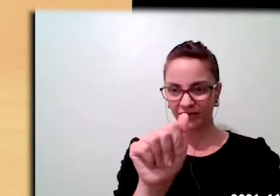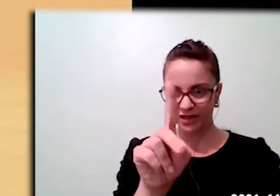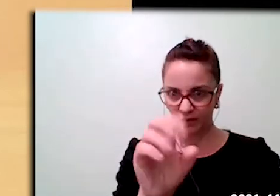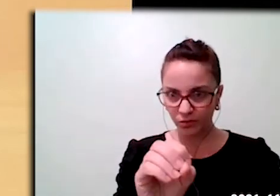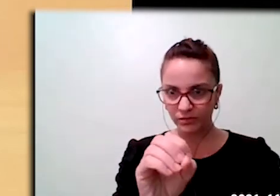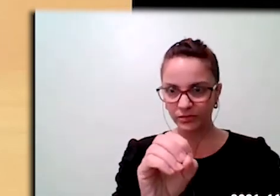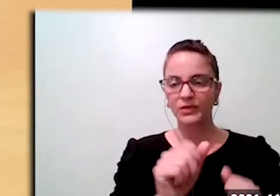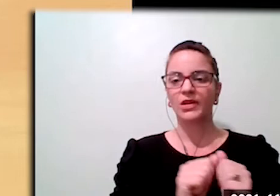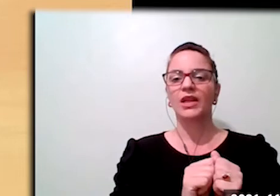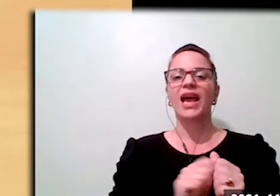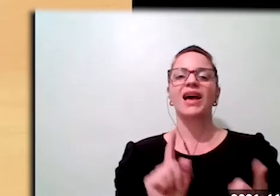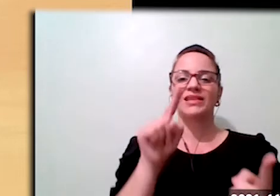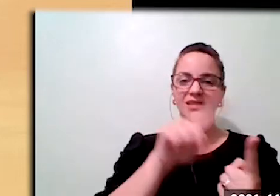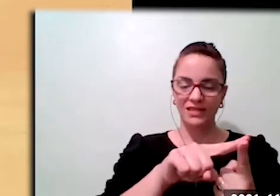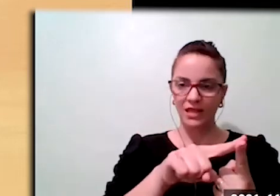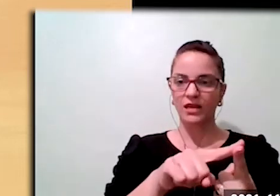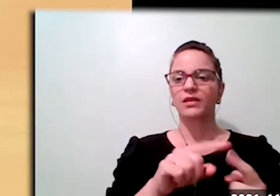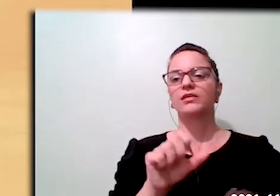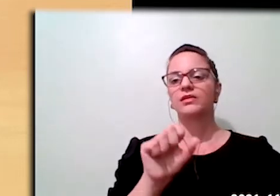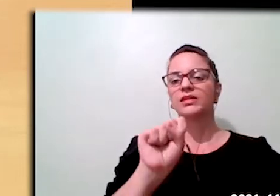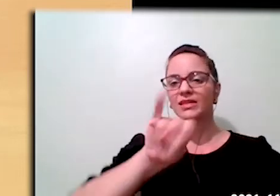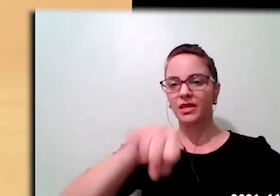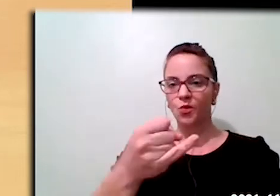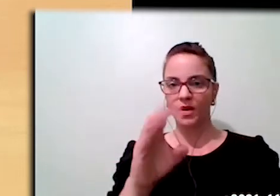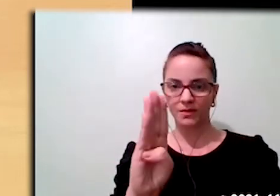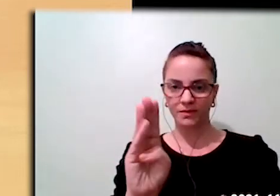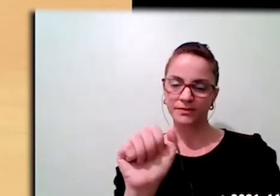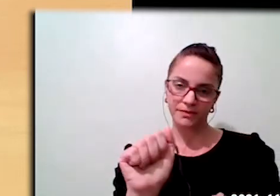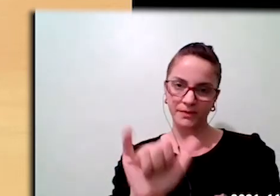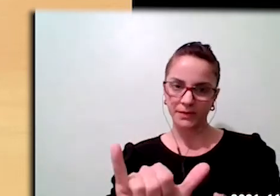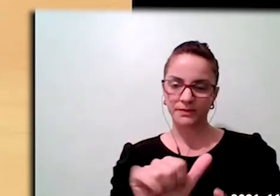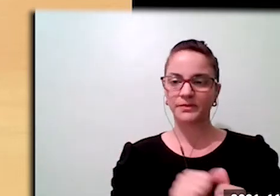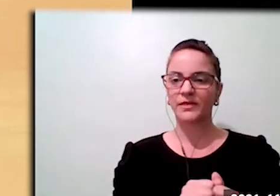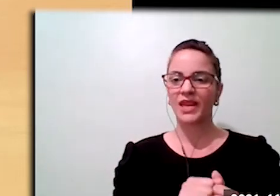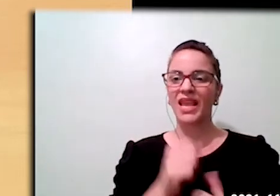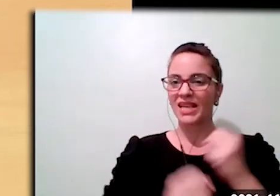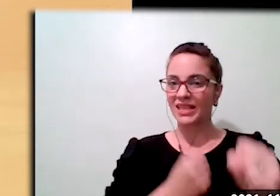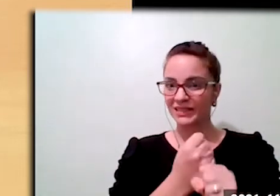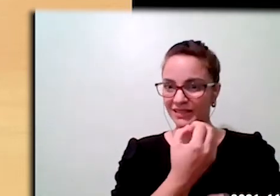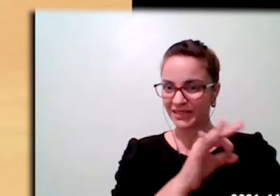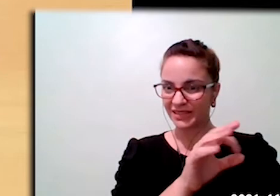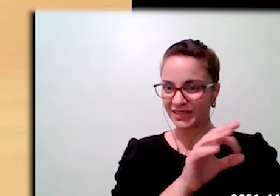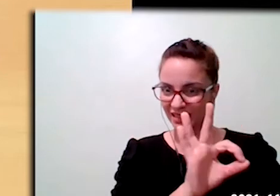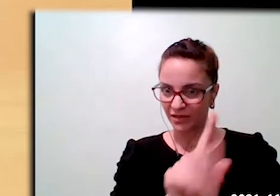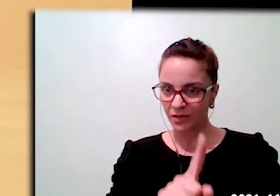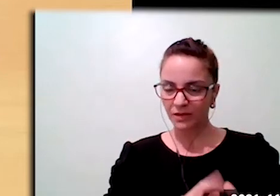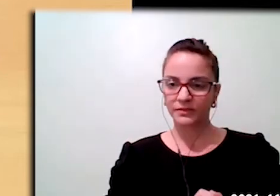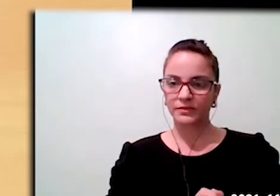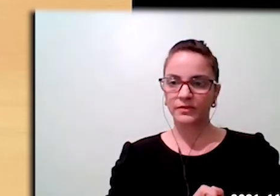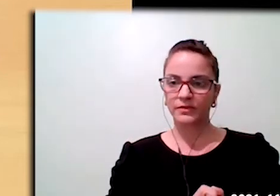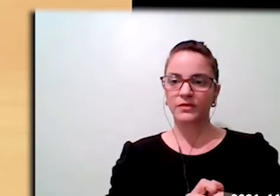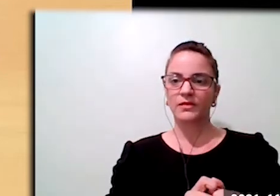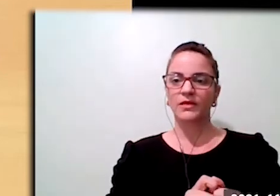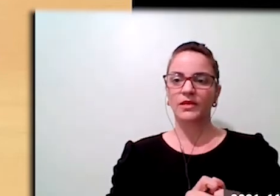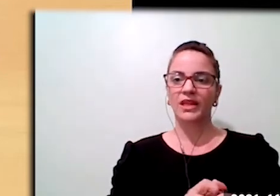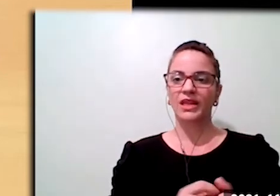to the San Juan Bay. In 1991, three Puerto Rico SHPO staff,